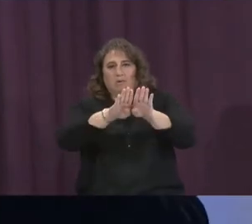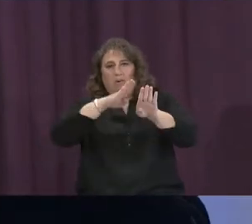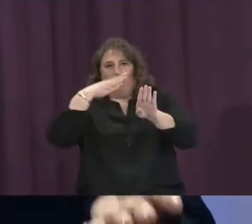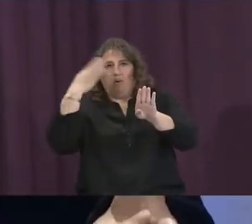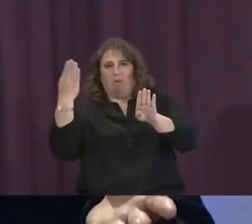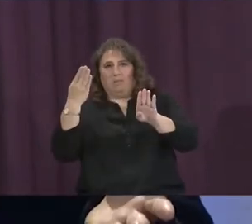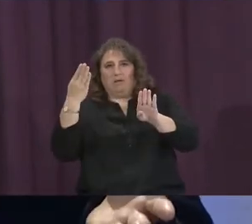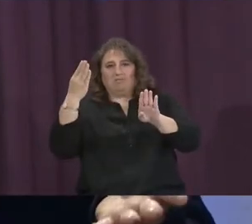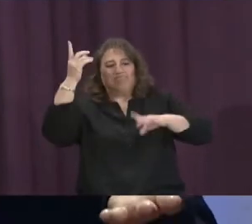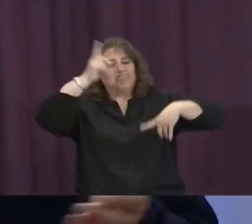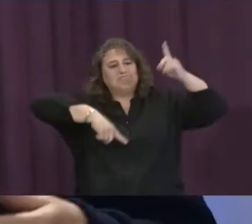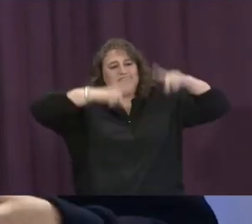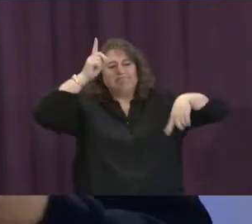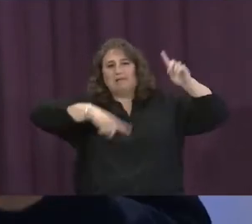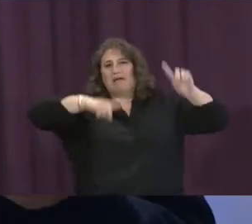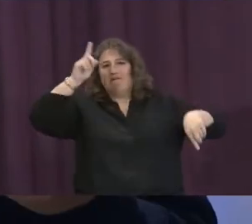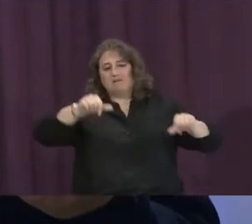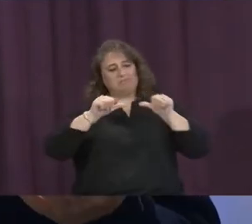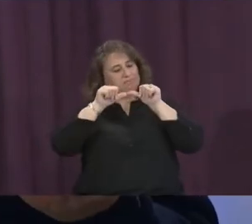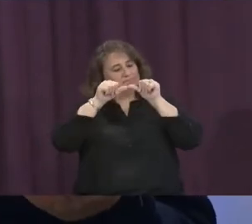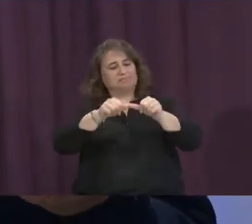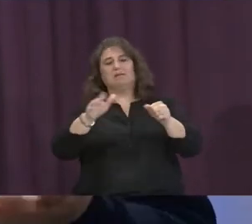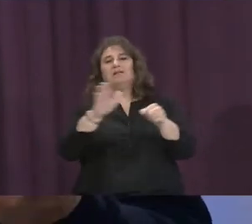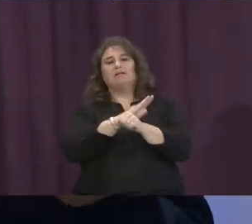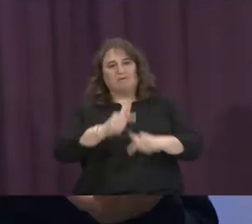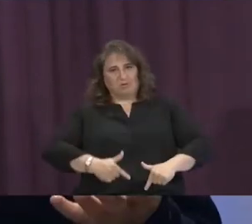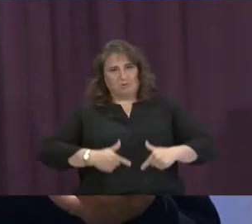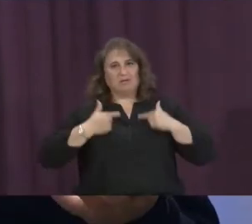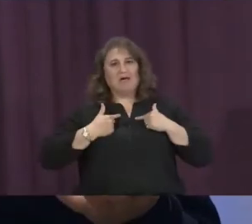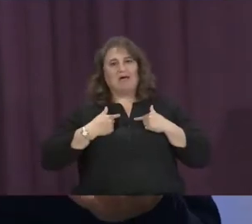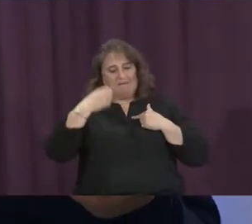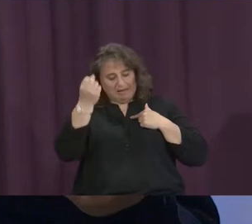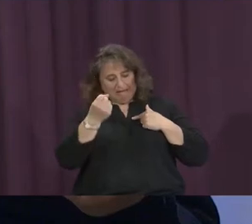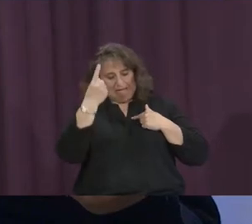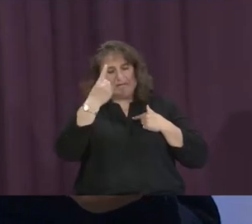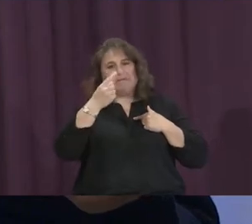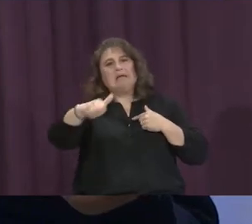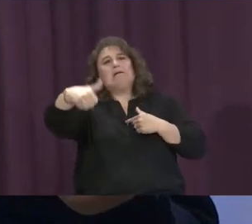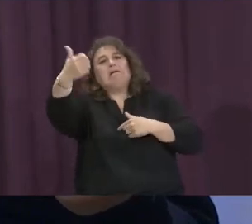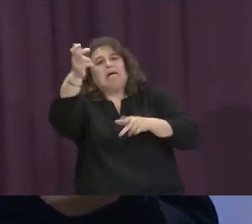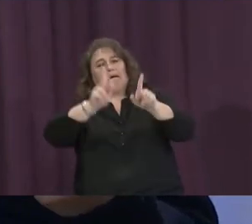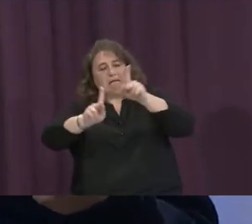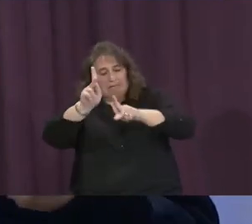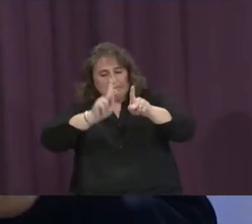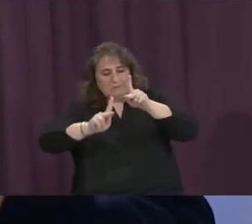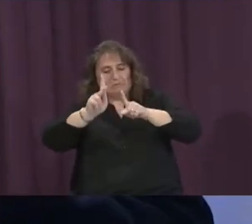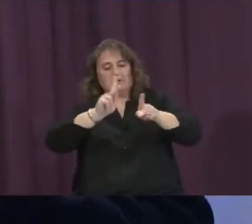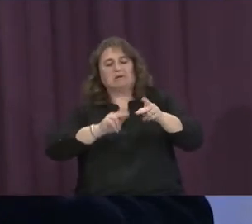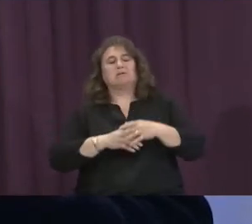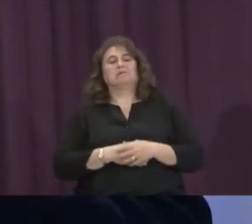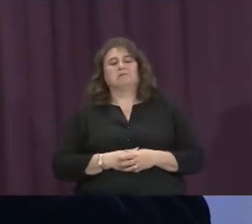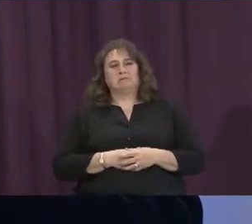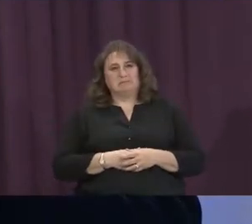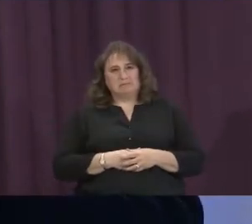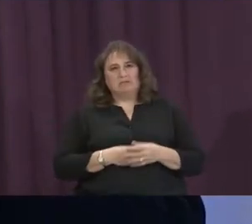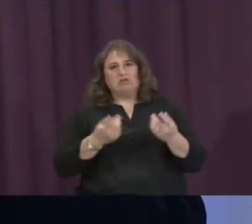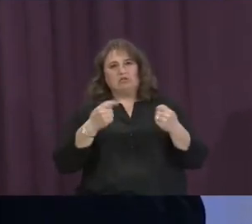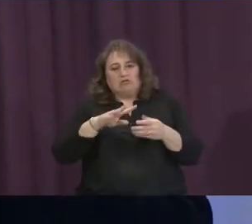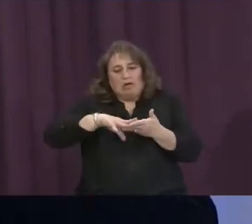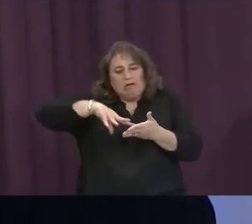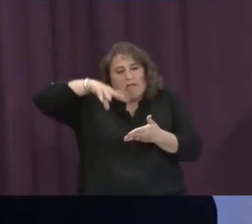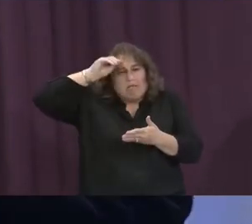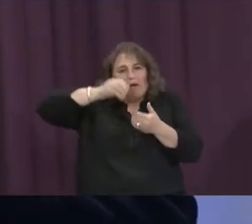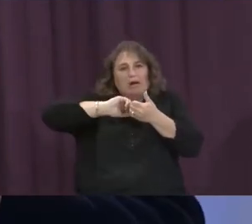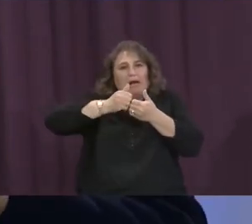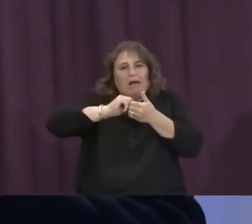it's a lifelong process of understanding each other and, um, trying to learn how